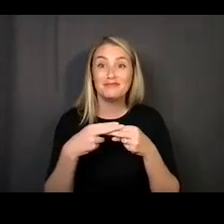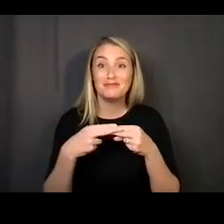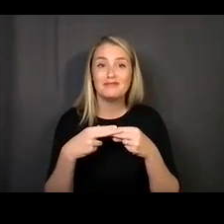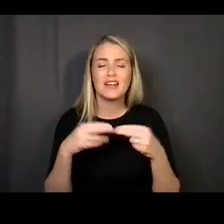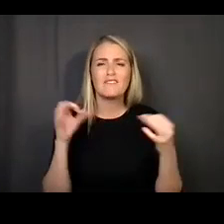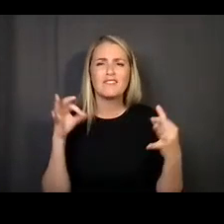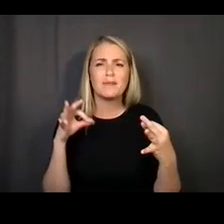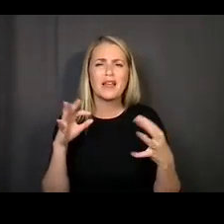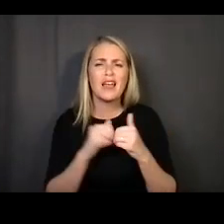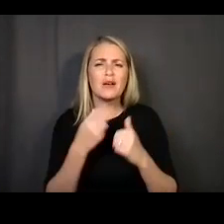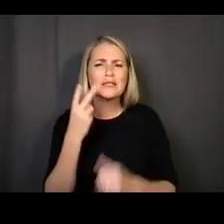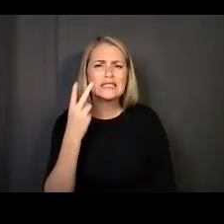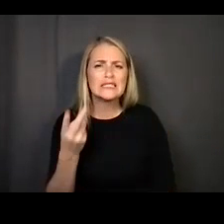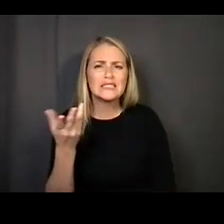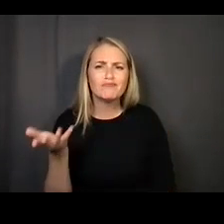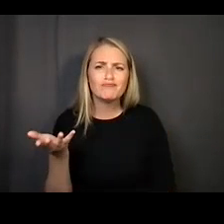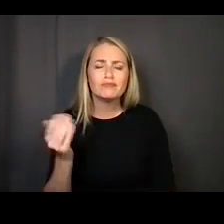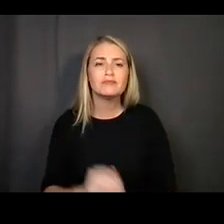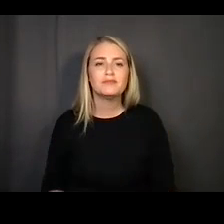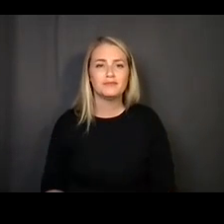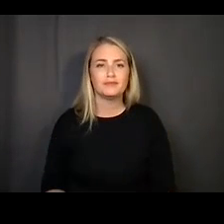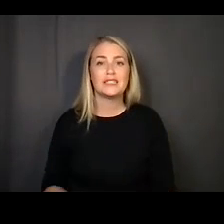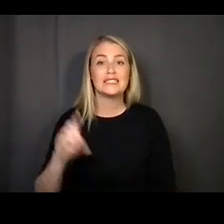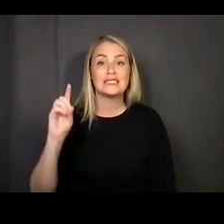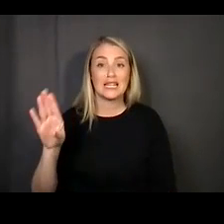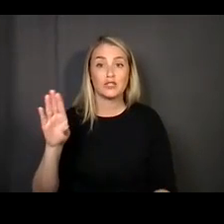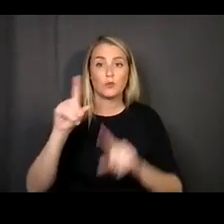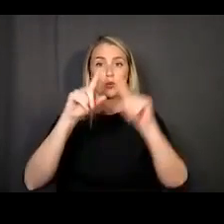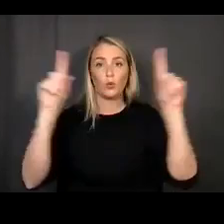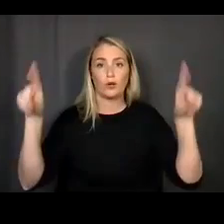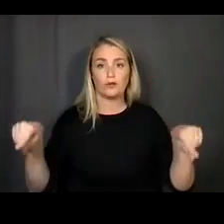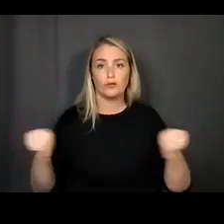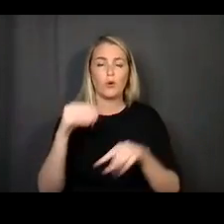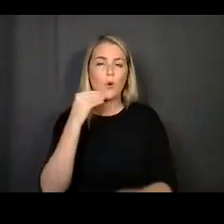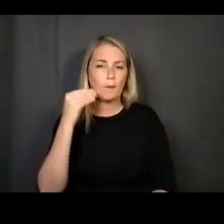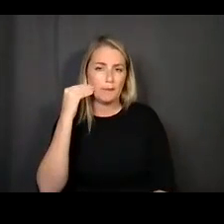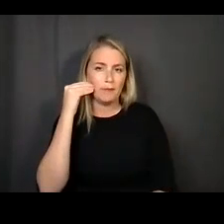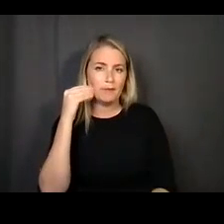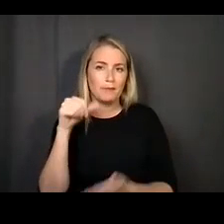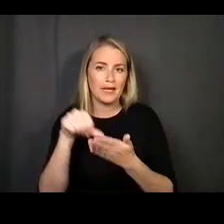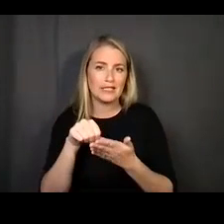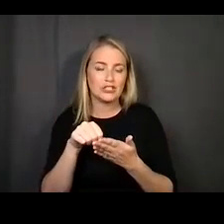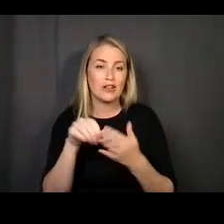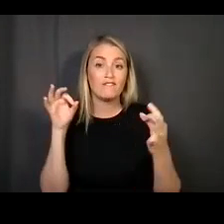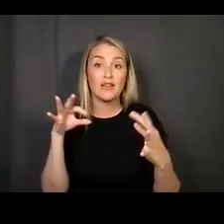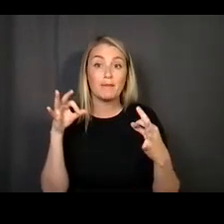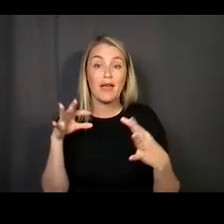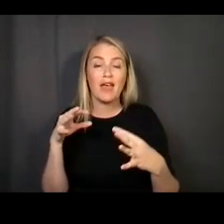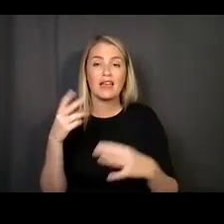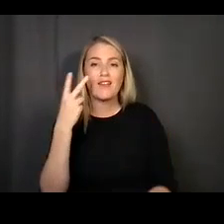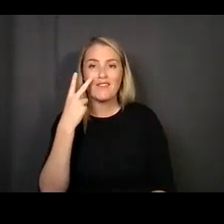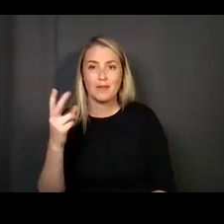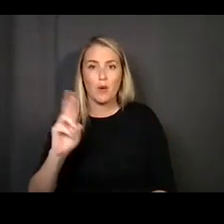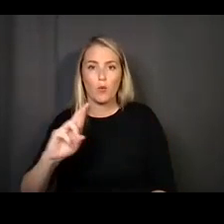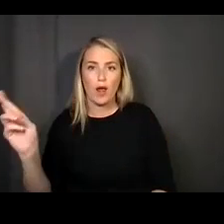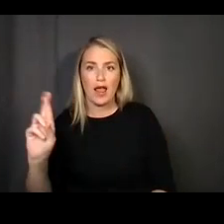siguiente diapositiva es cómo So ver on the esta dashboard or retroalimentación. the course homepage, En el tablero o that en la feedback is página de always inicio del visible on the curso,